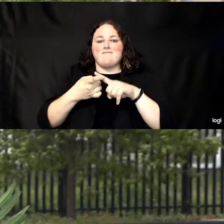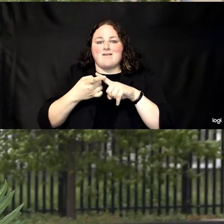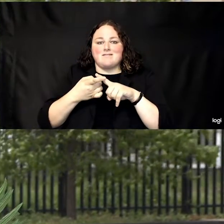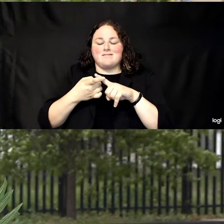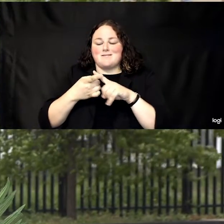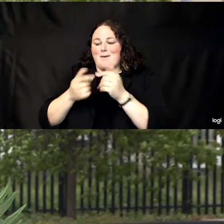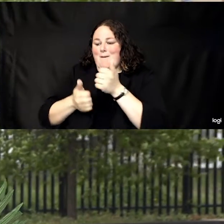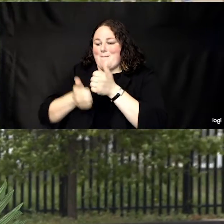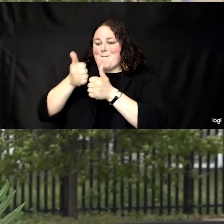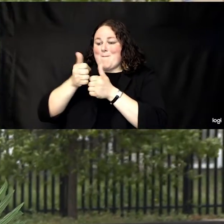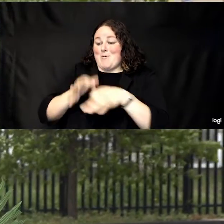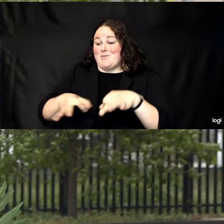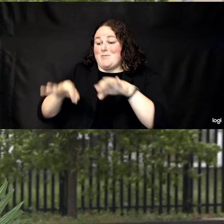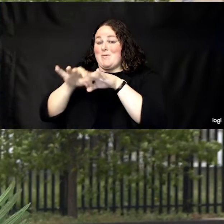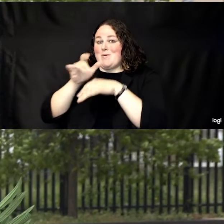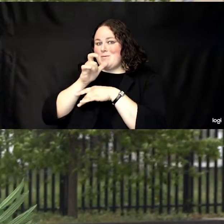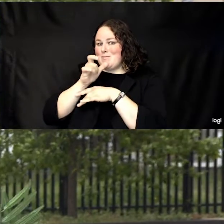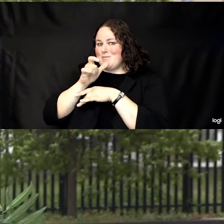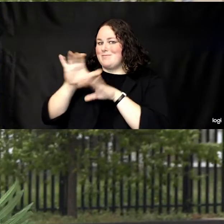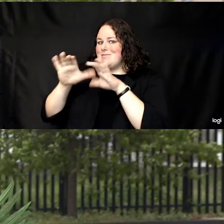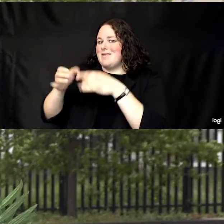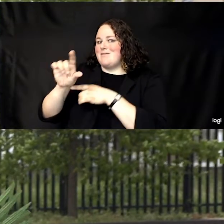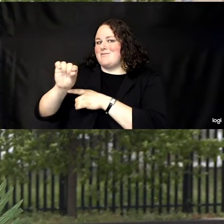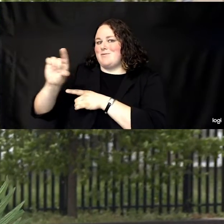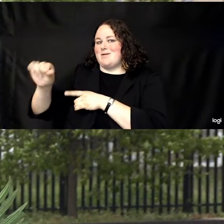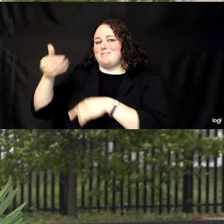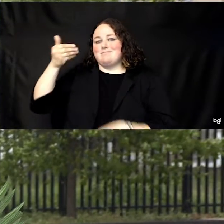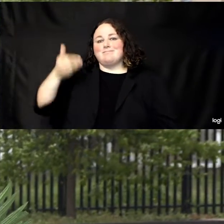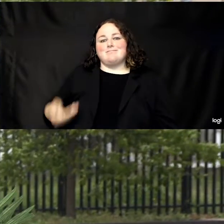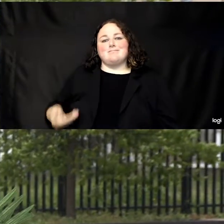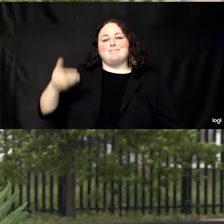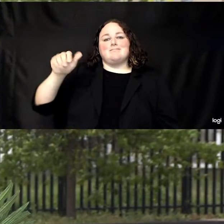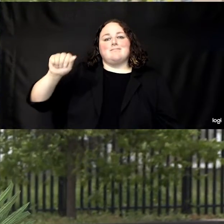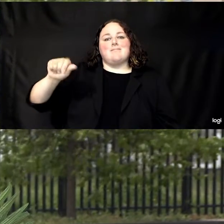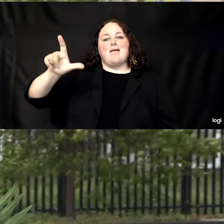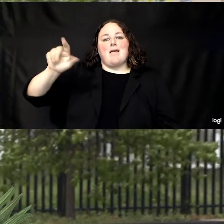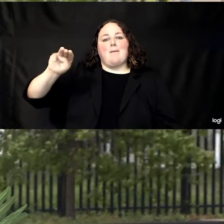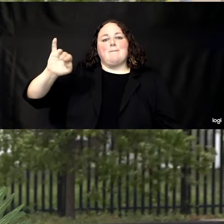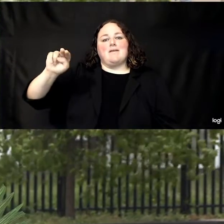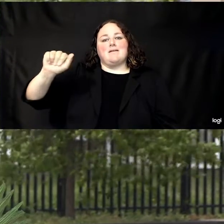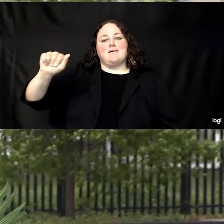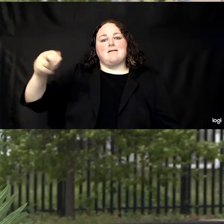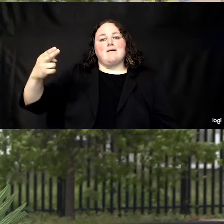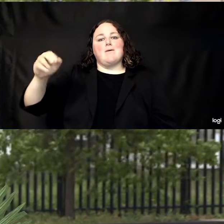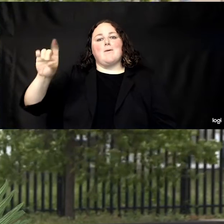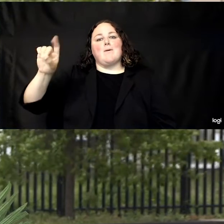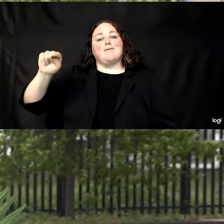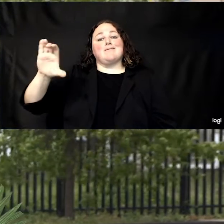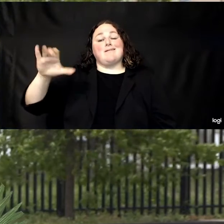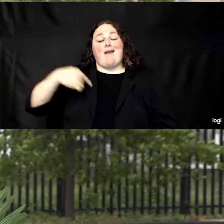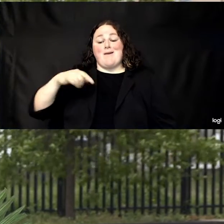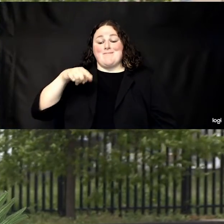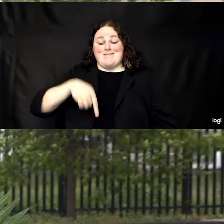to the class of 2020. My name is Almina Hojic, and I am this year's class valedictorian. To start off,